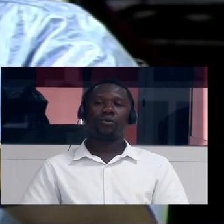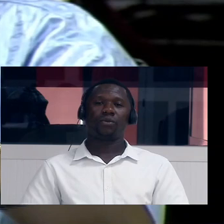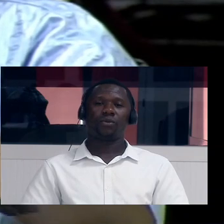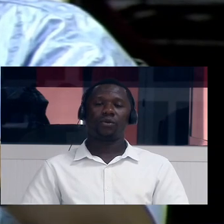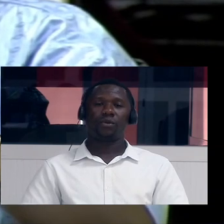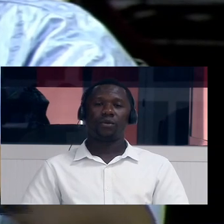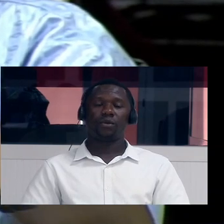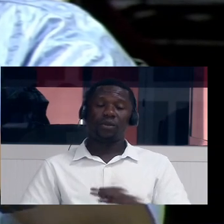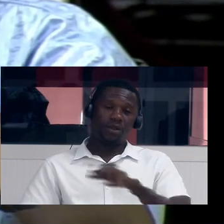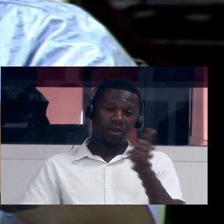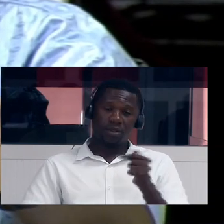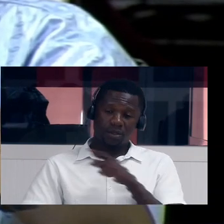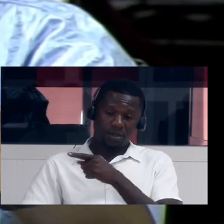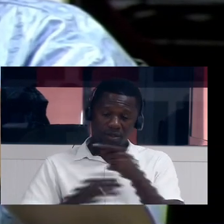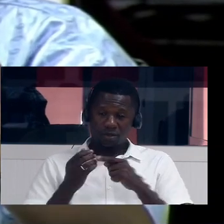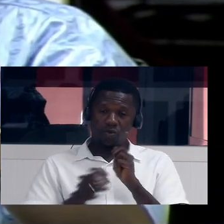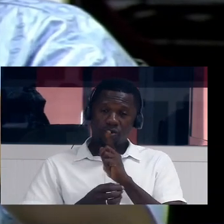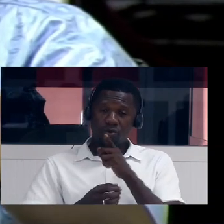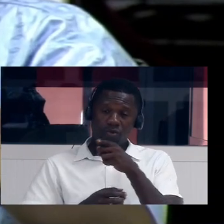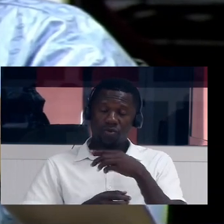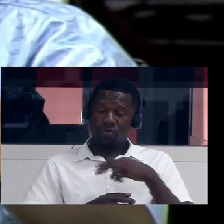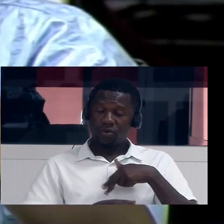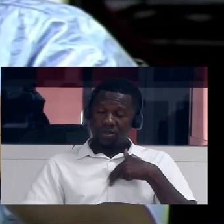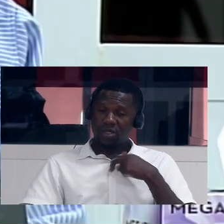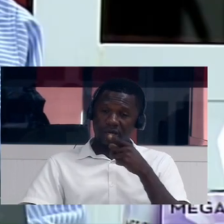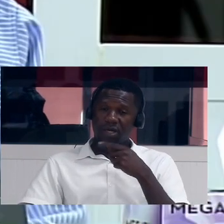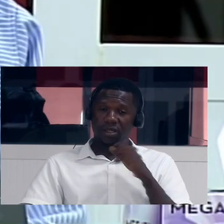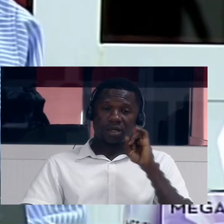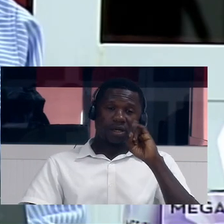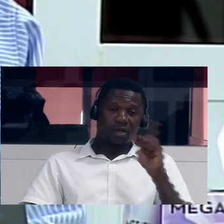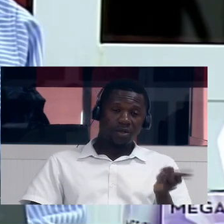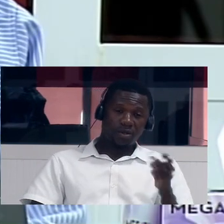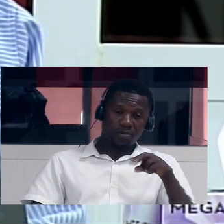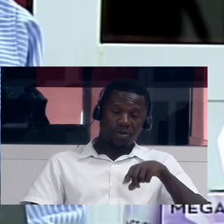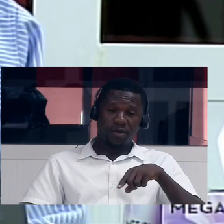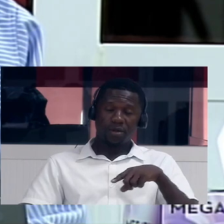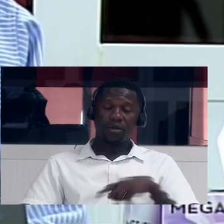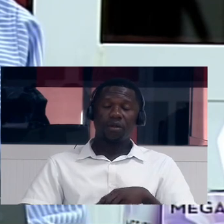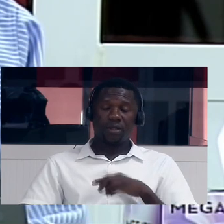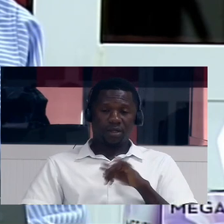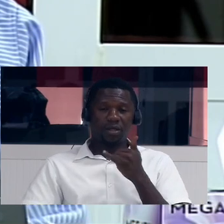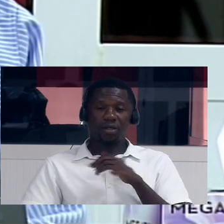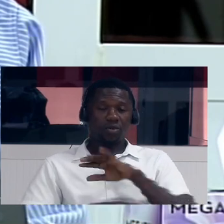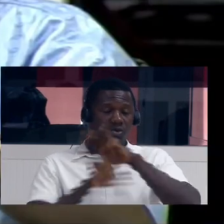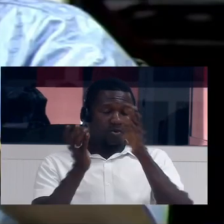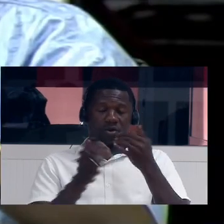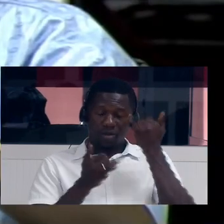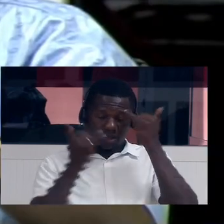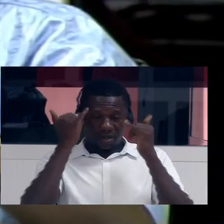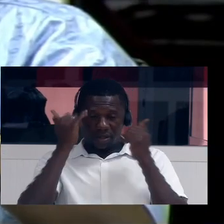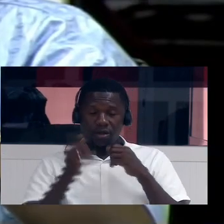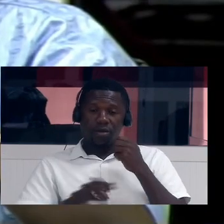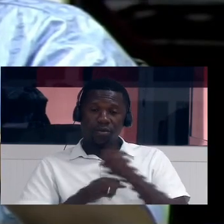And this is what you intended IGP? That was the whole idea. Mm-hmm. And you made it clear to Saul that this